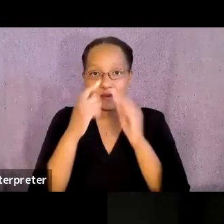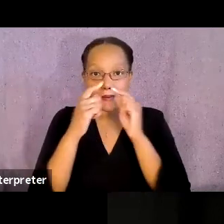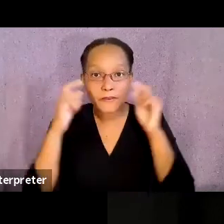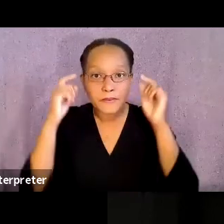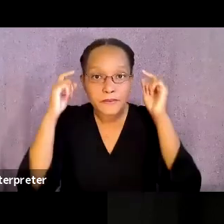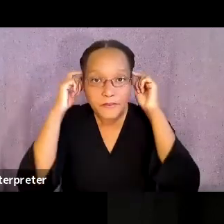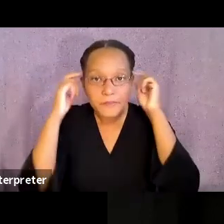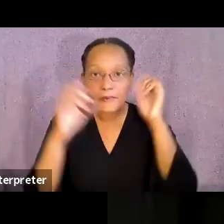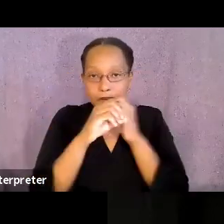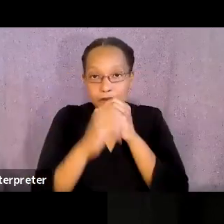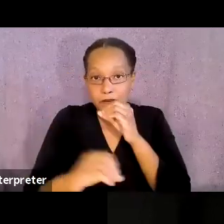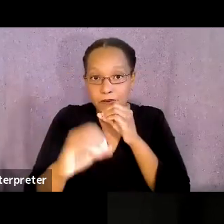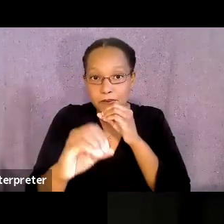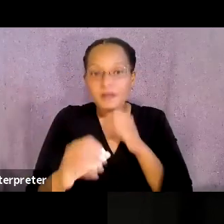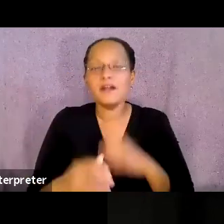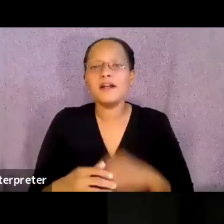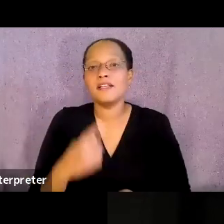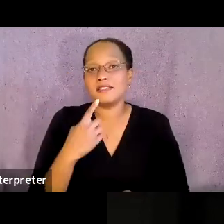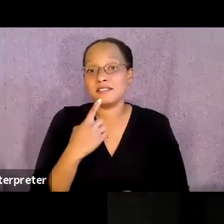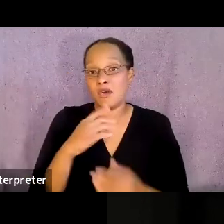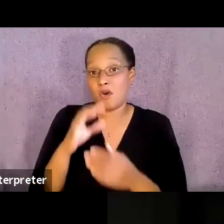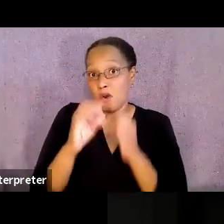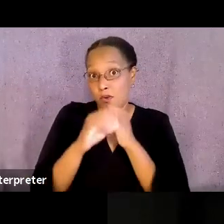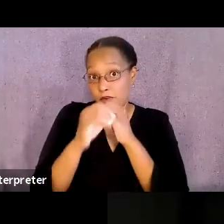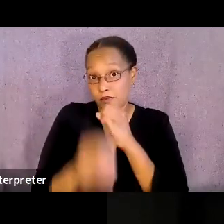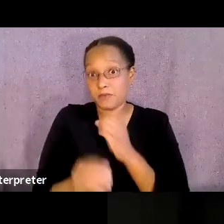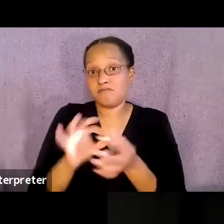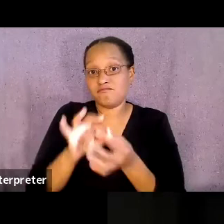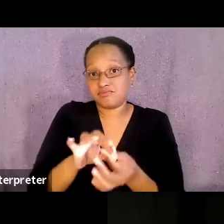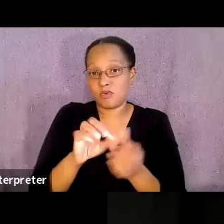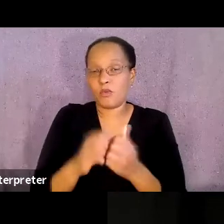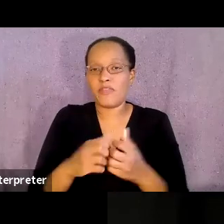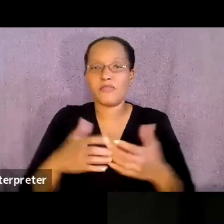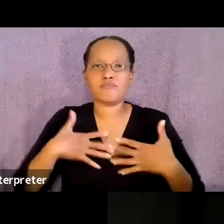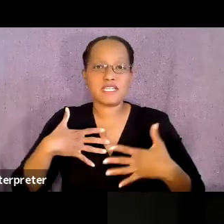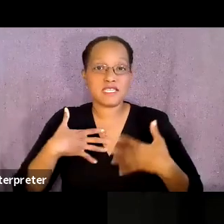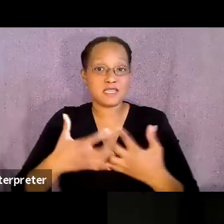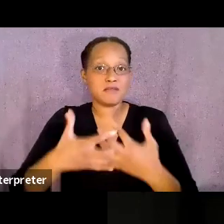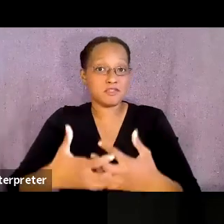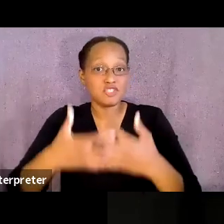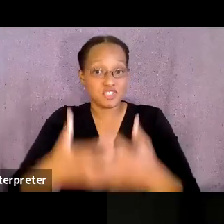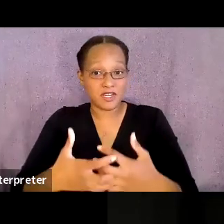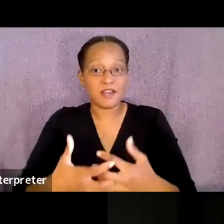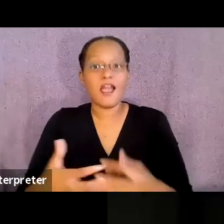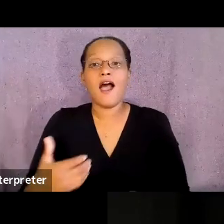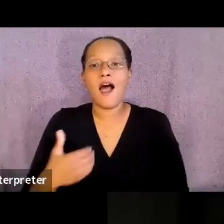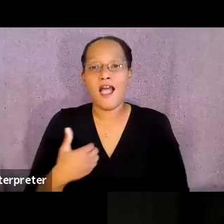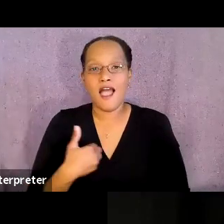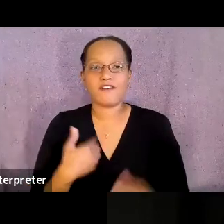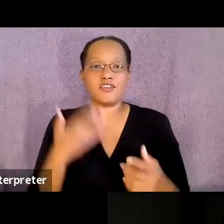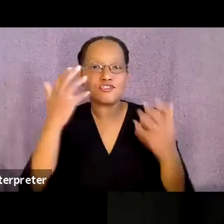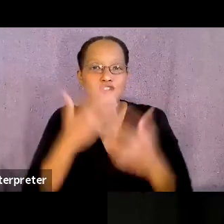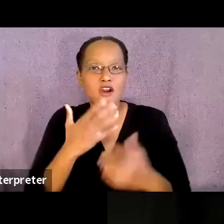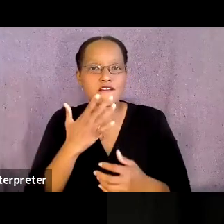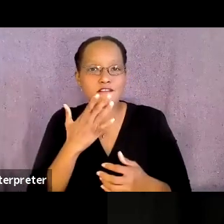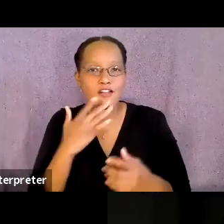to a gray tube, which goes with my ventilator. I'm wearing a dark navy hoodie,